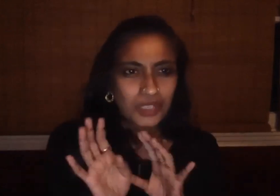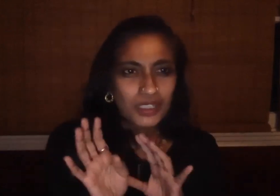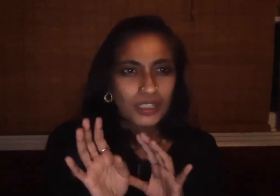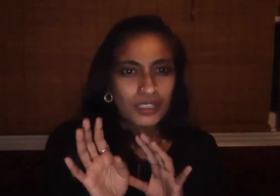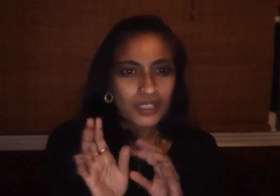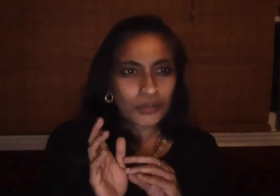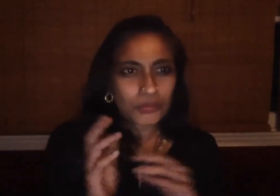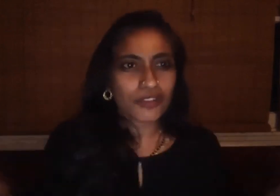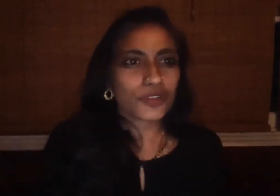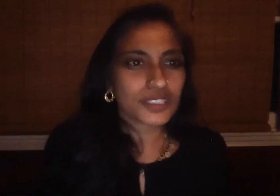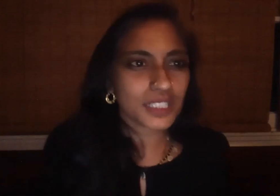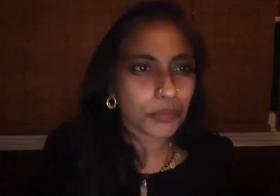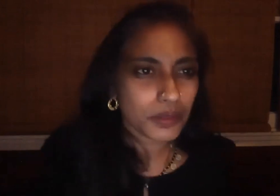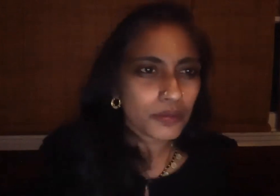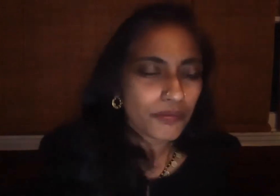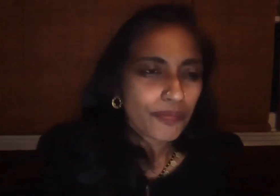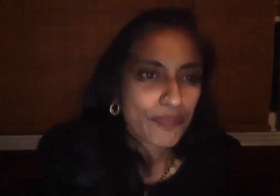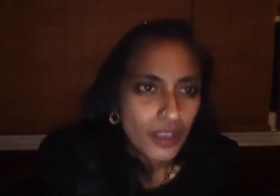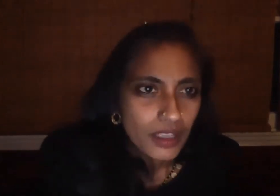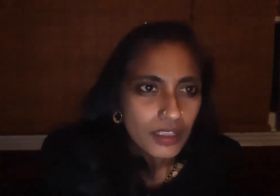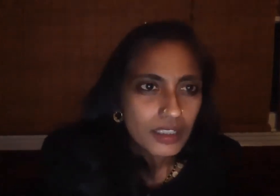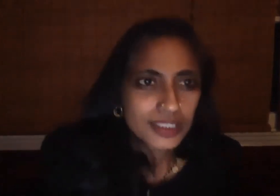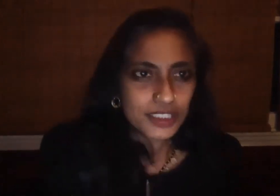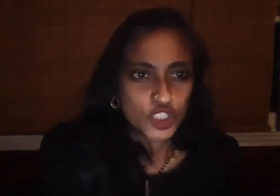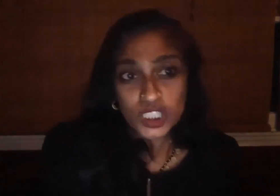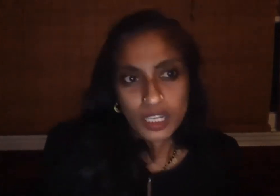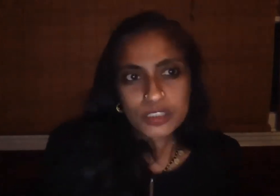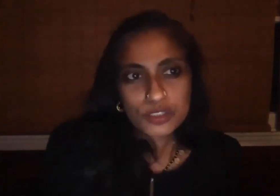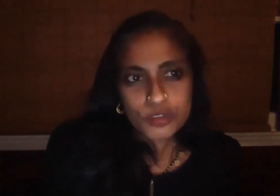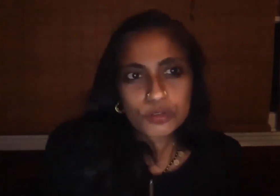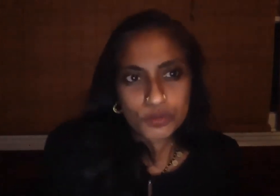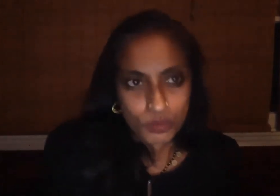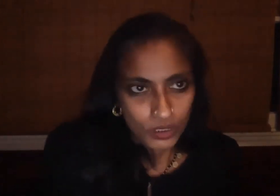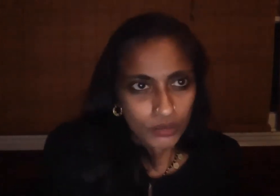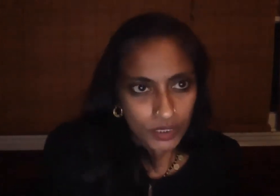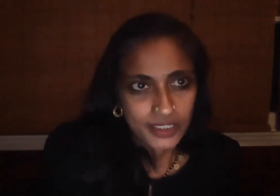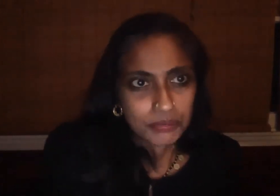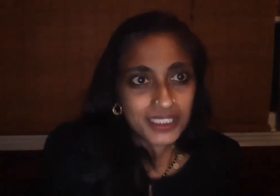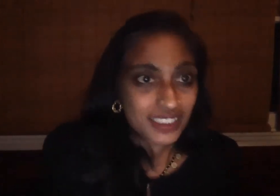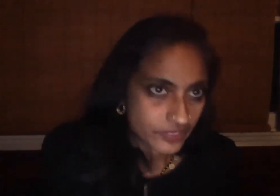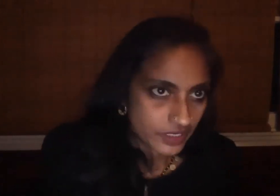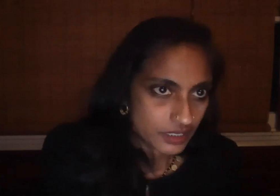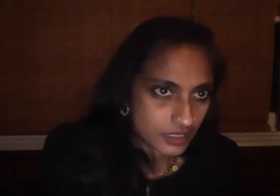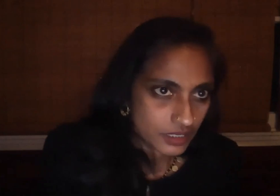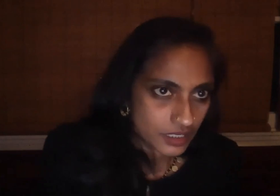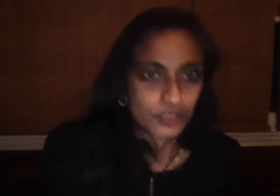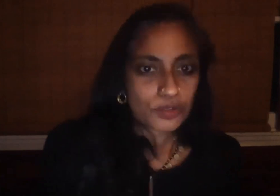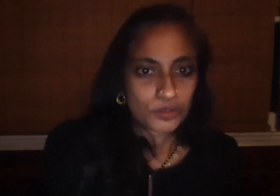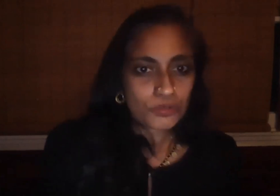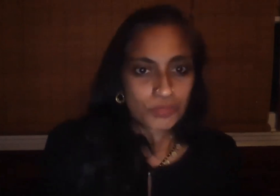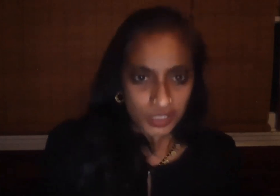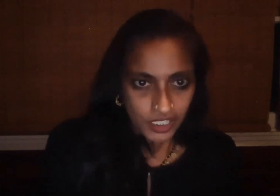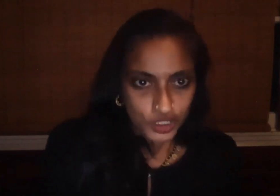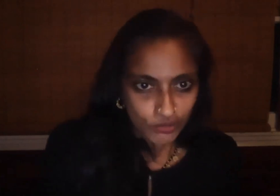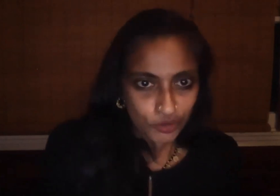I'm making, um, like, for example, a decision not to work with specific Hindu